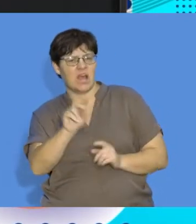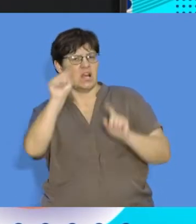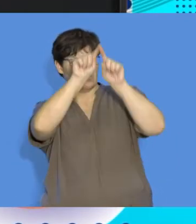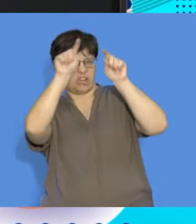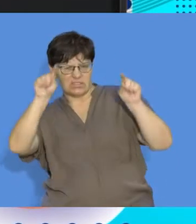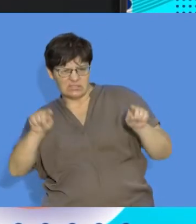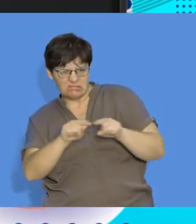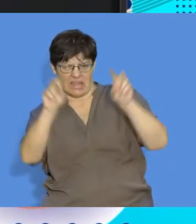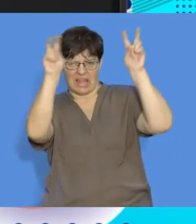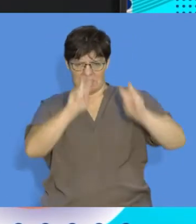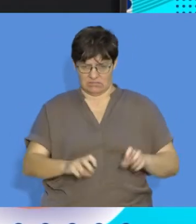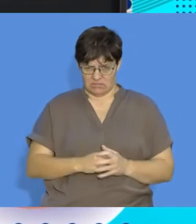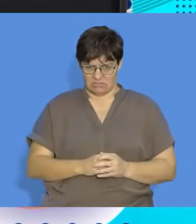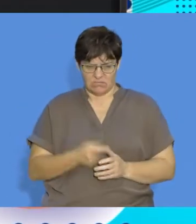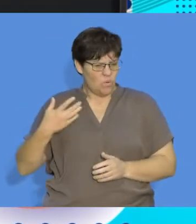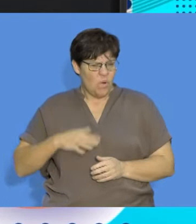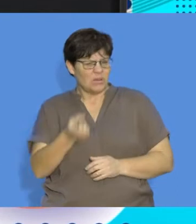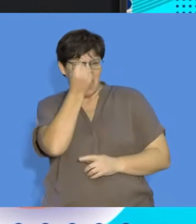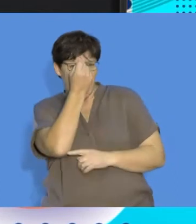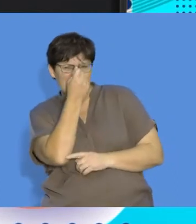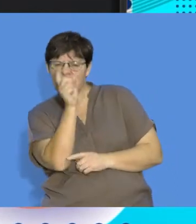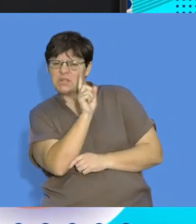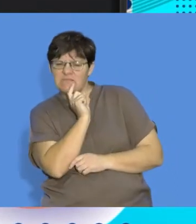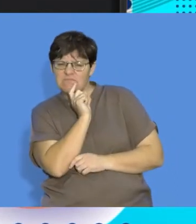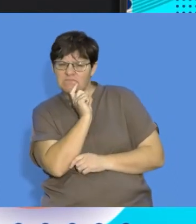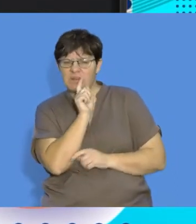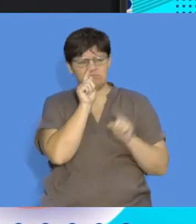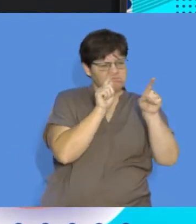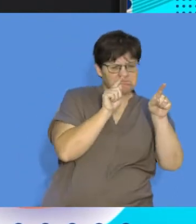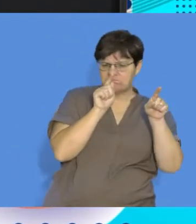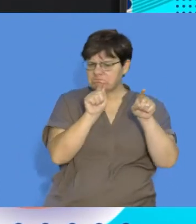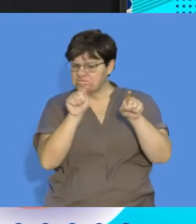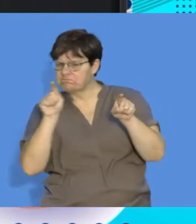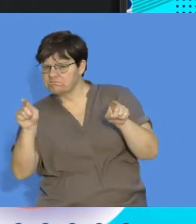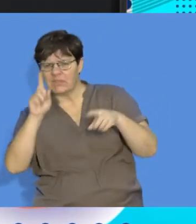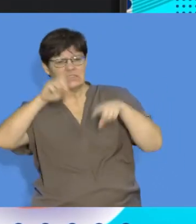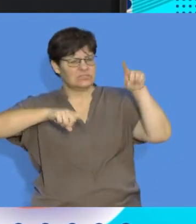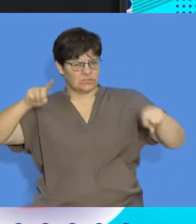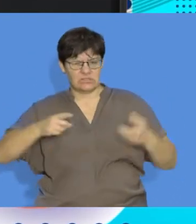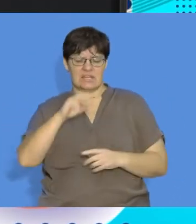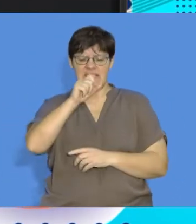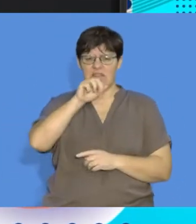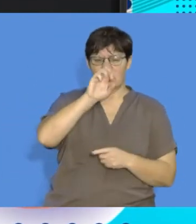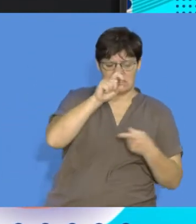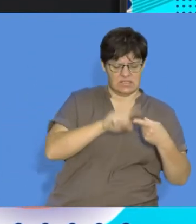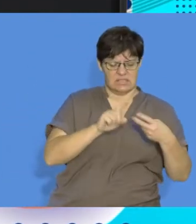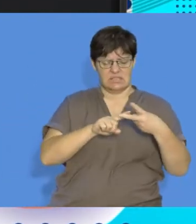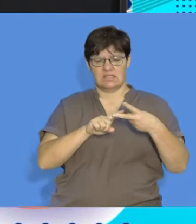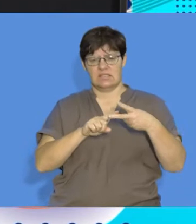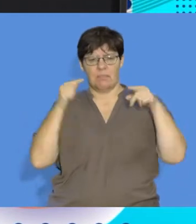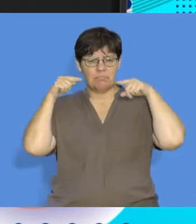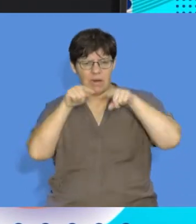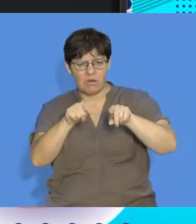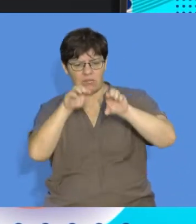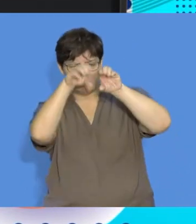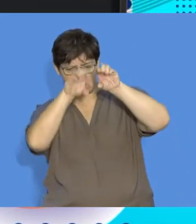exactly that we want to understand? We want to look at, the different types of circuits. It could be your series, your parallel, and